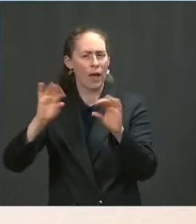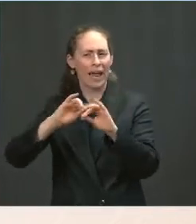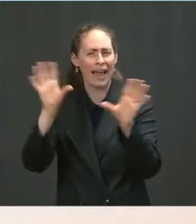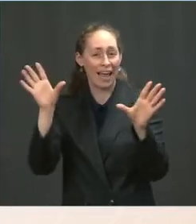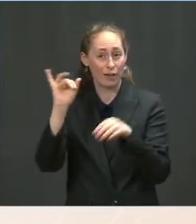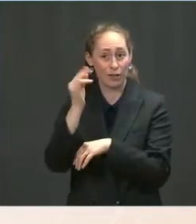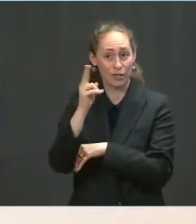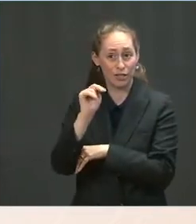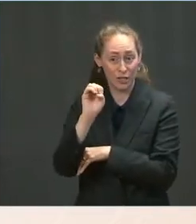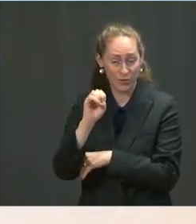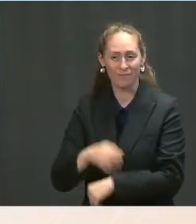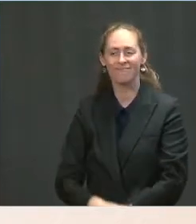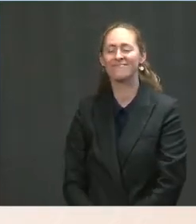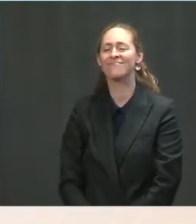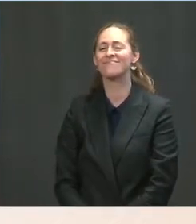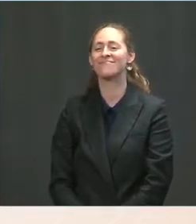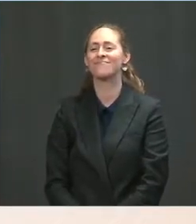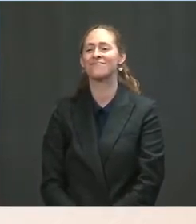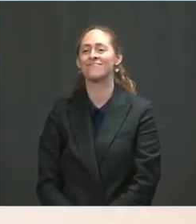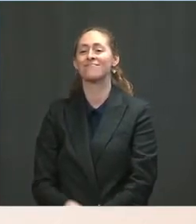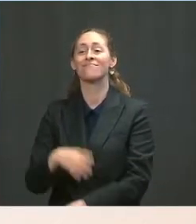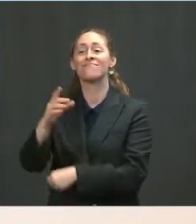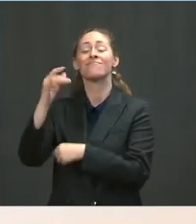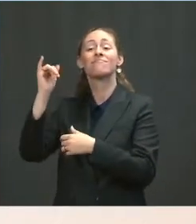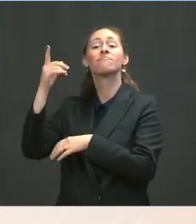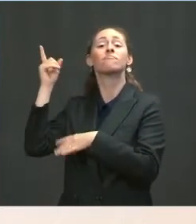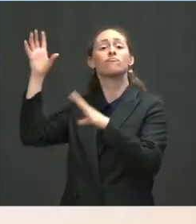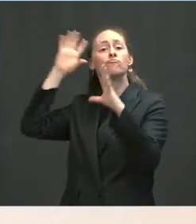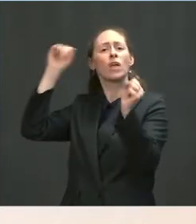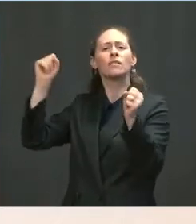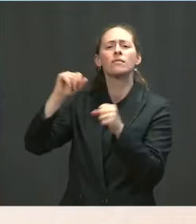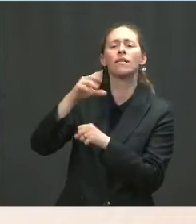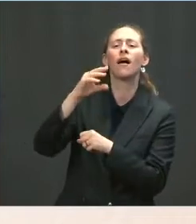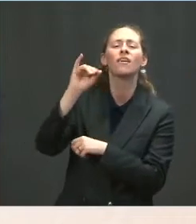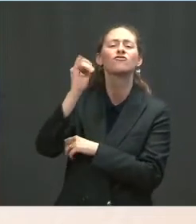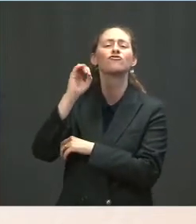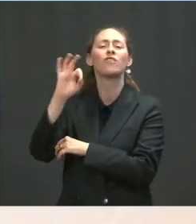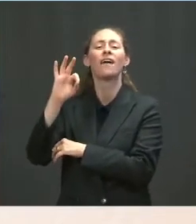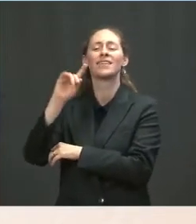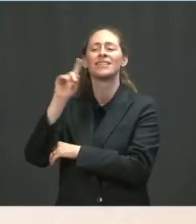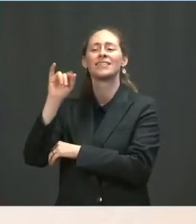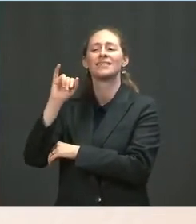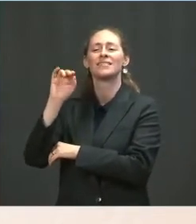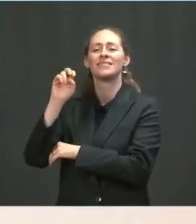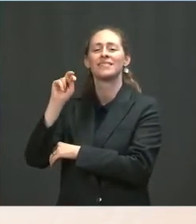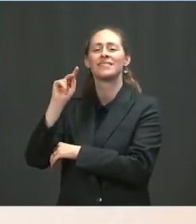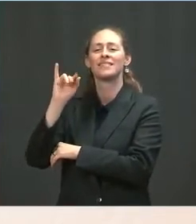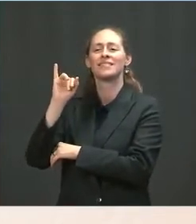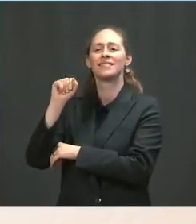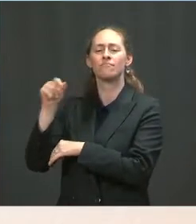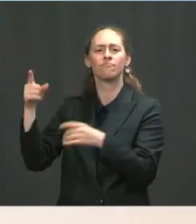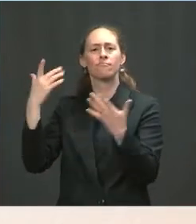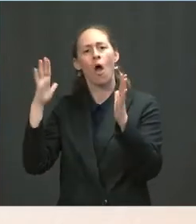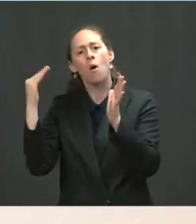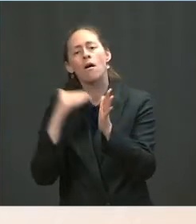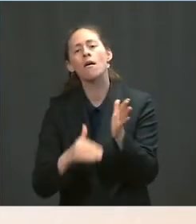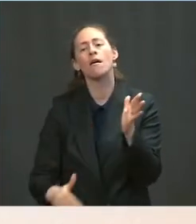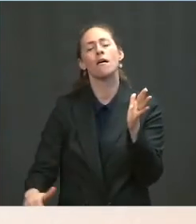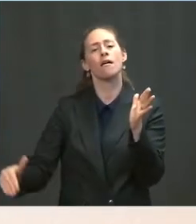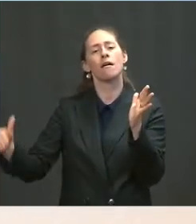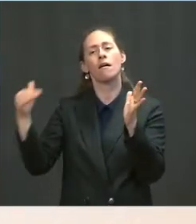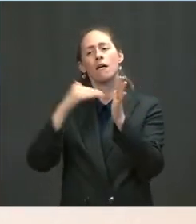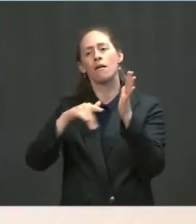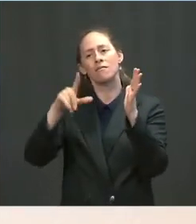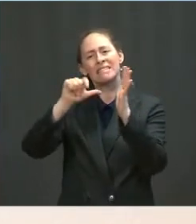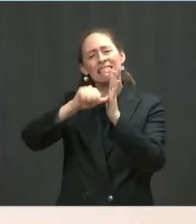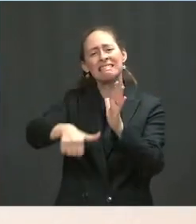President, Jeff Zients, and our medical experts spoke dozens of times to the threat of Delta, the threat that Delta